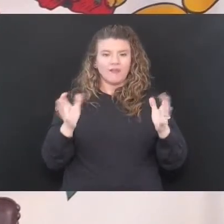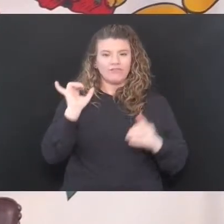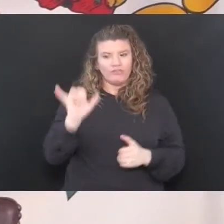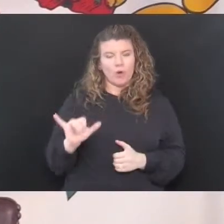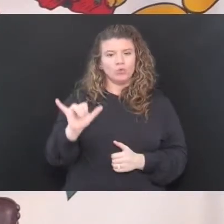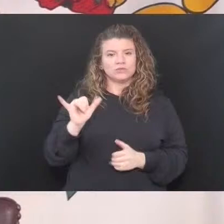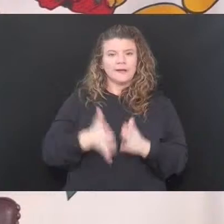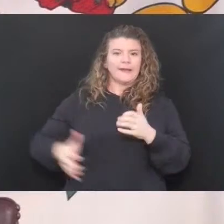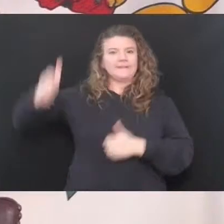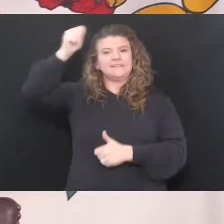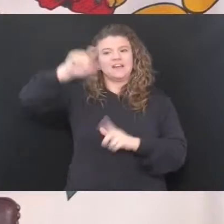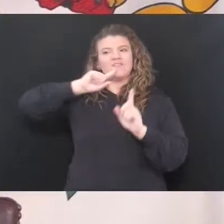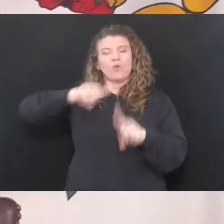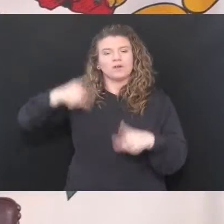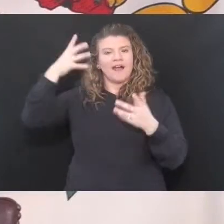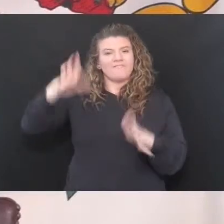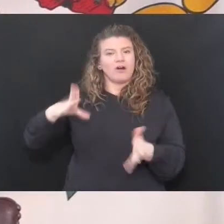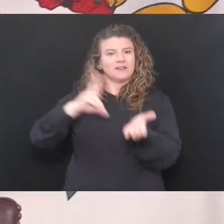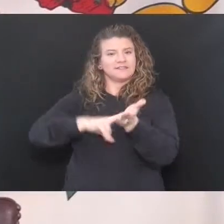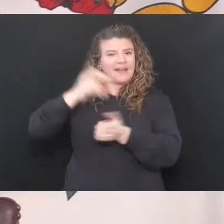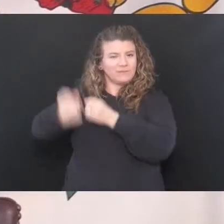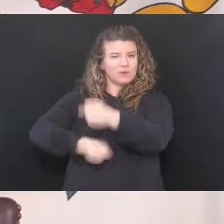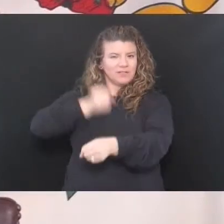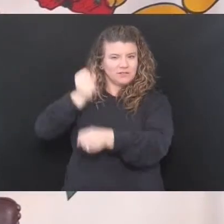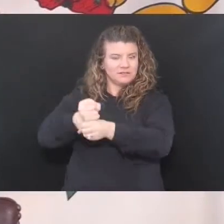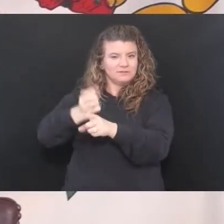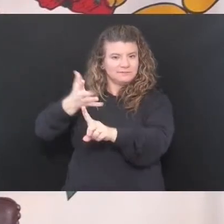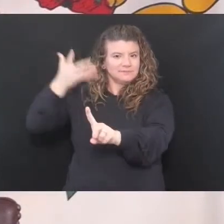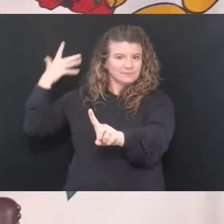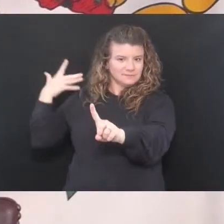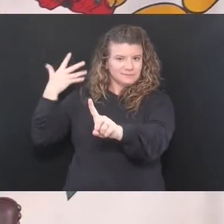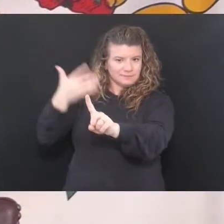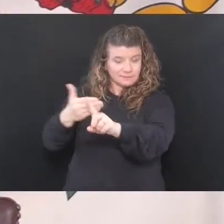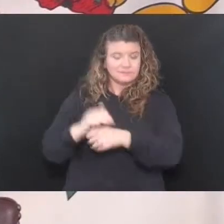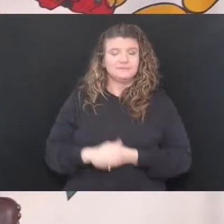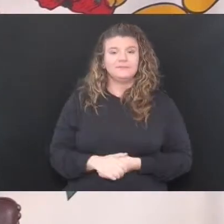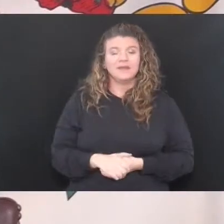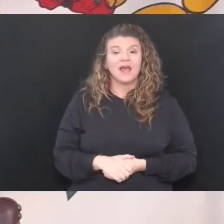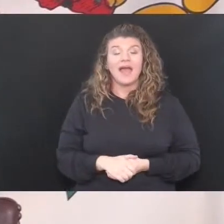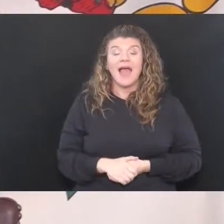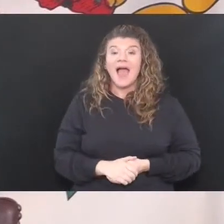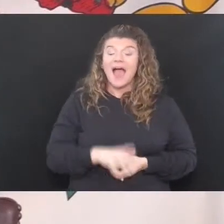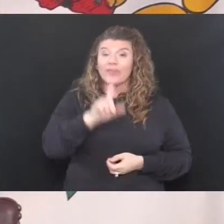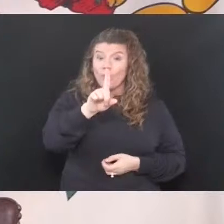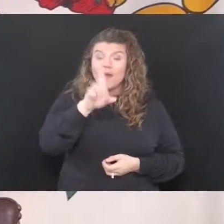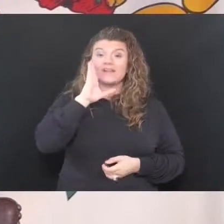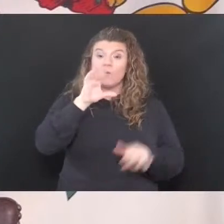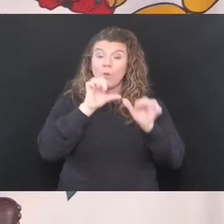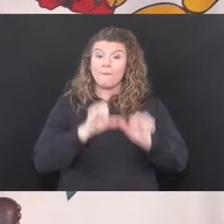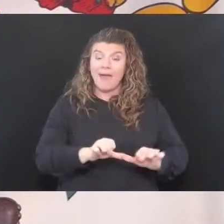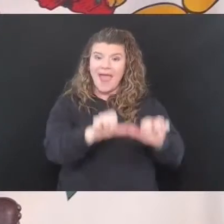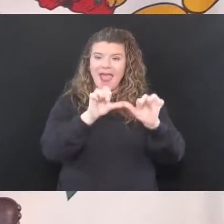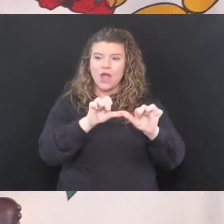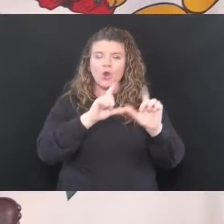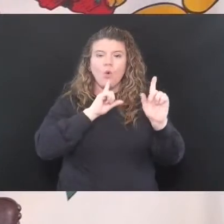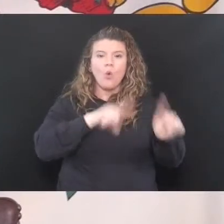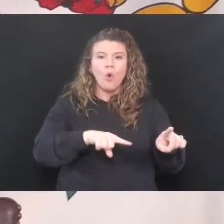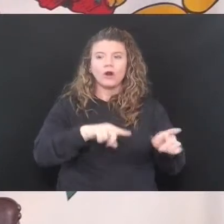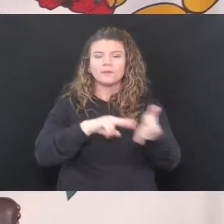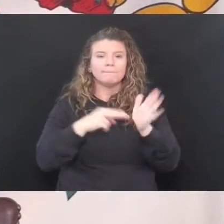of the executive orders that have been in place. You know, the ones that will remain in effect are orders that